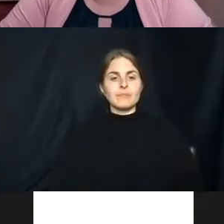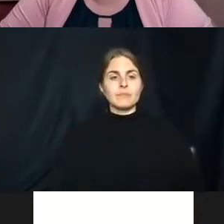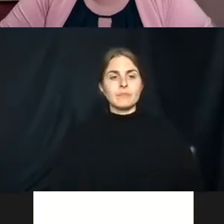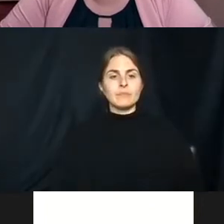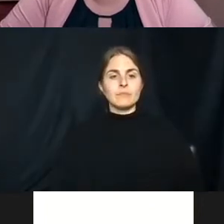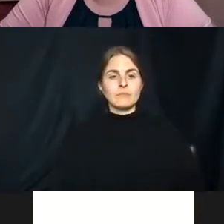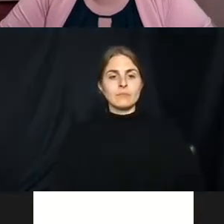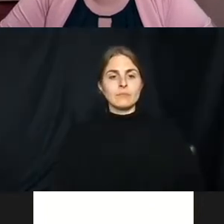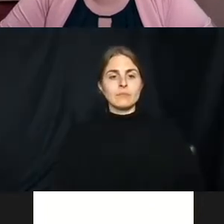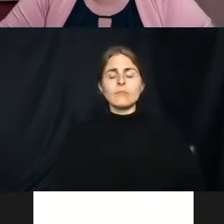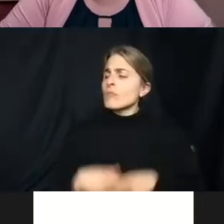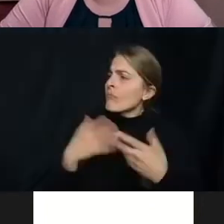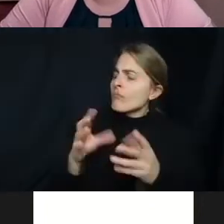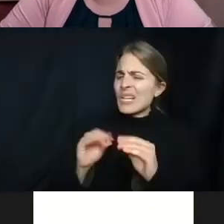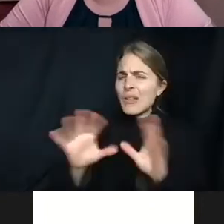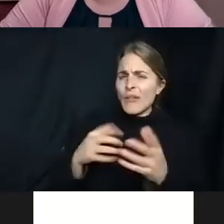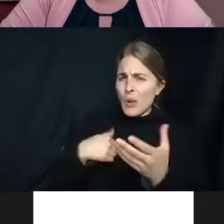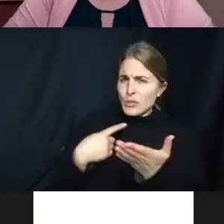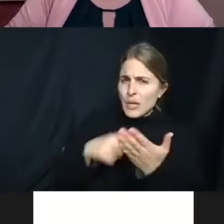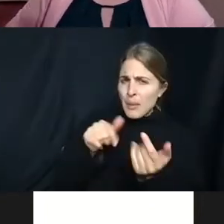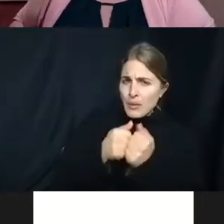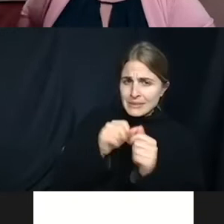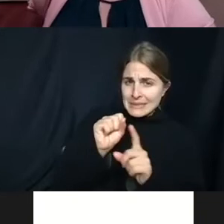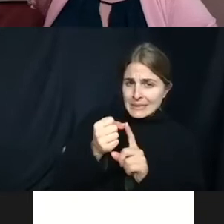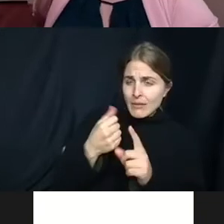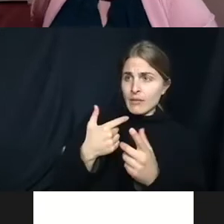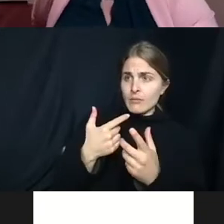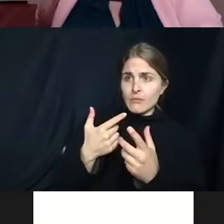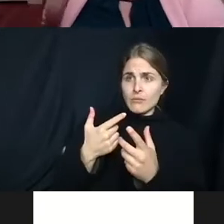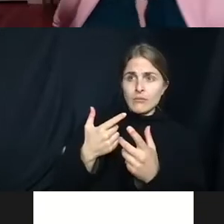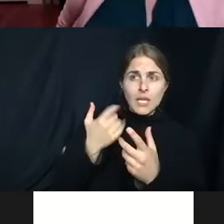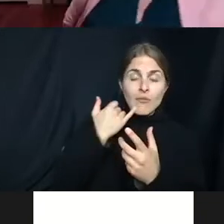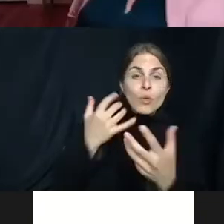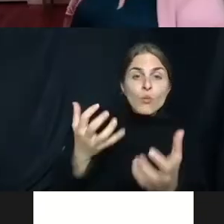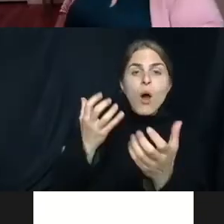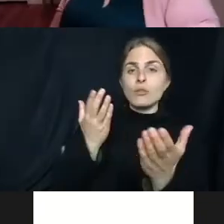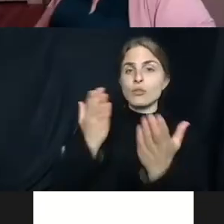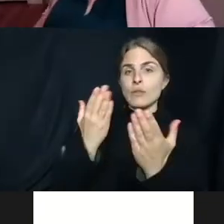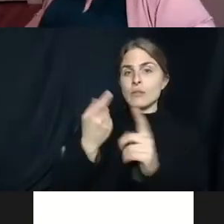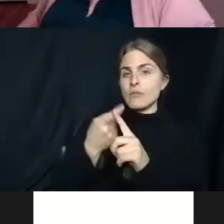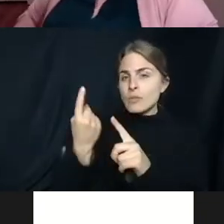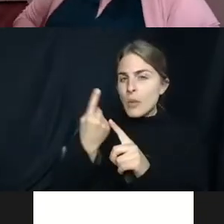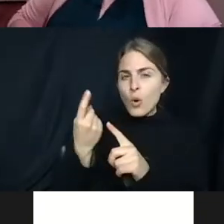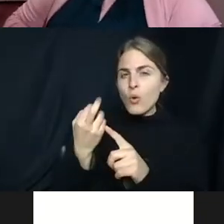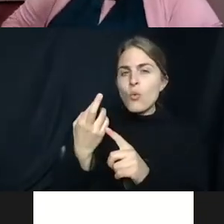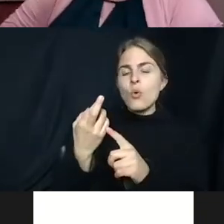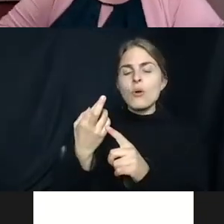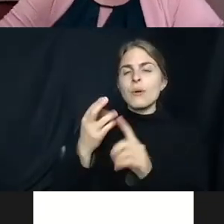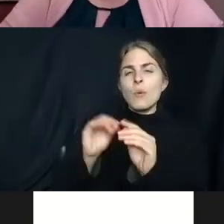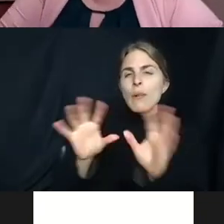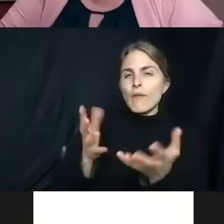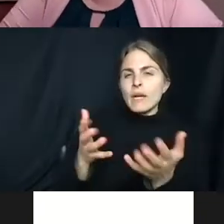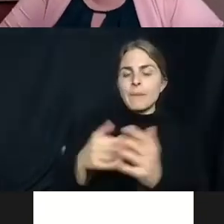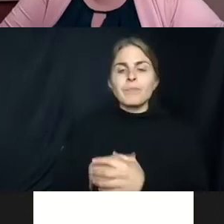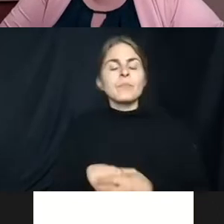Are we talking about in the scenario in which we're like seeking services from somebody, or? I